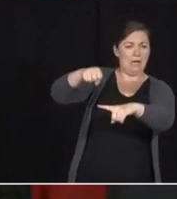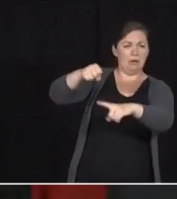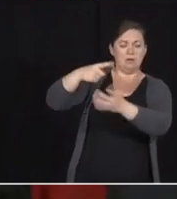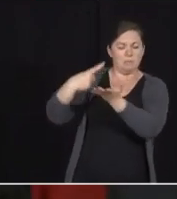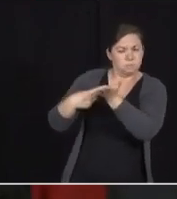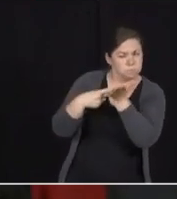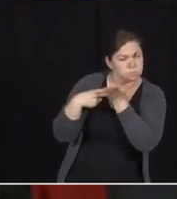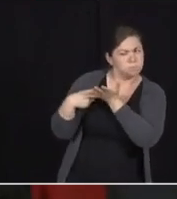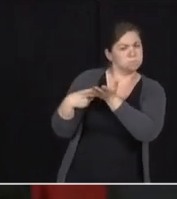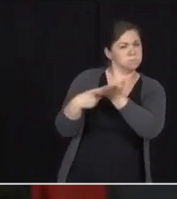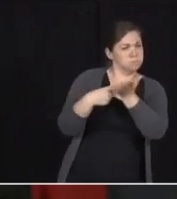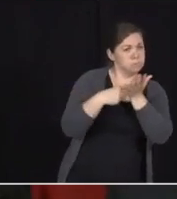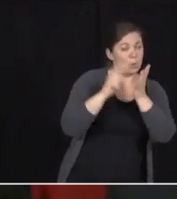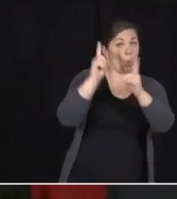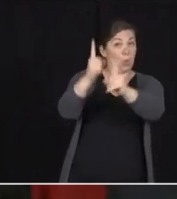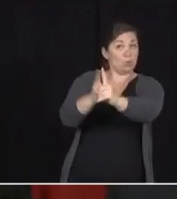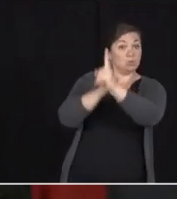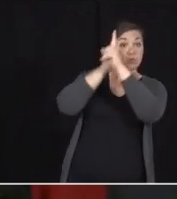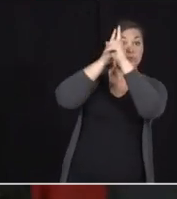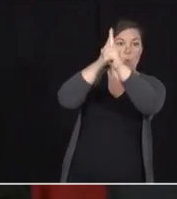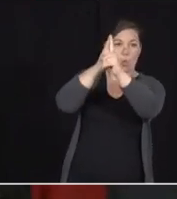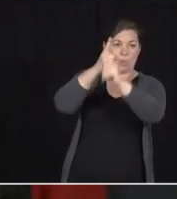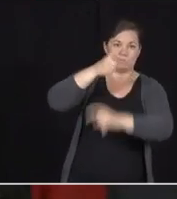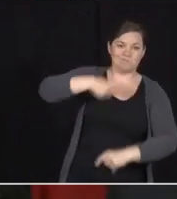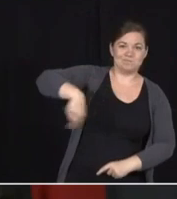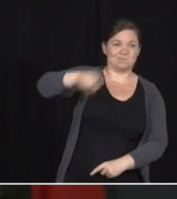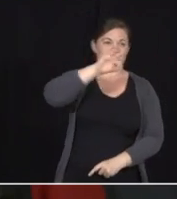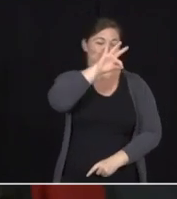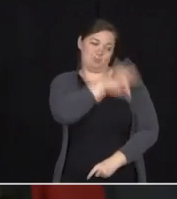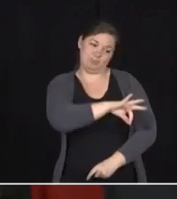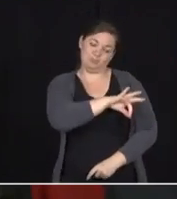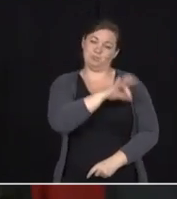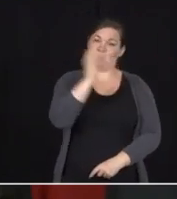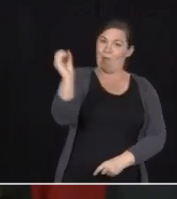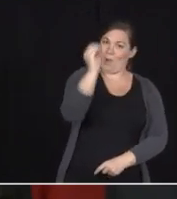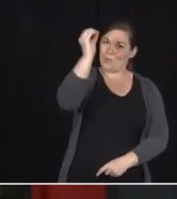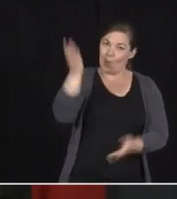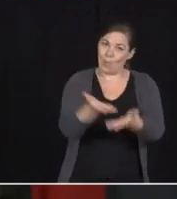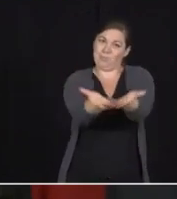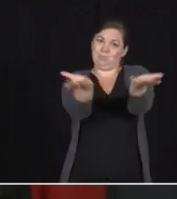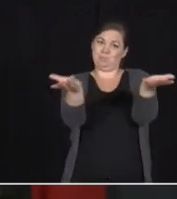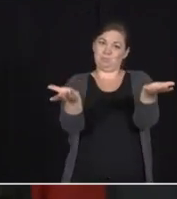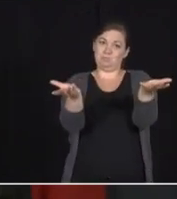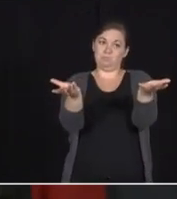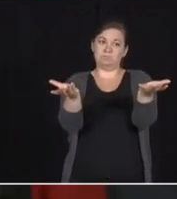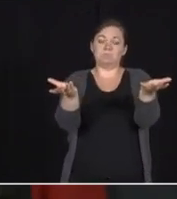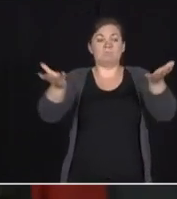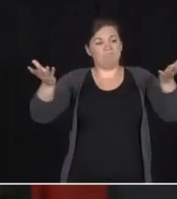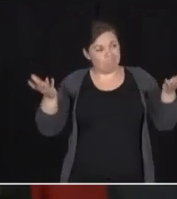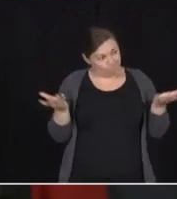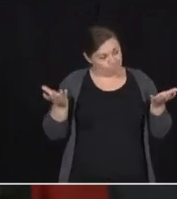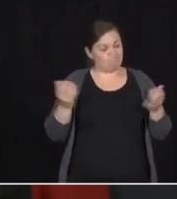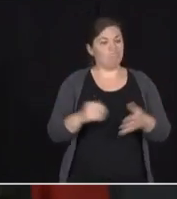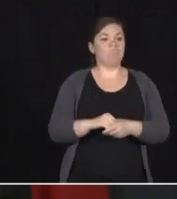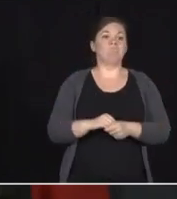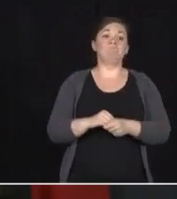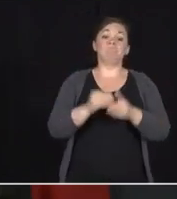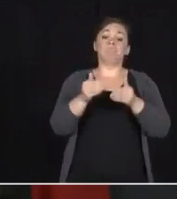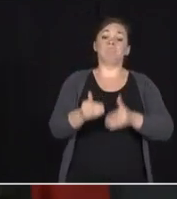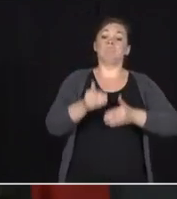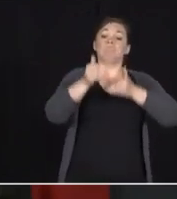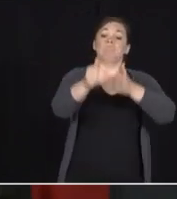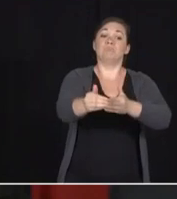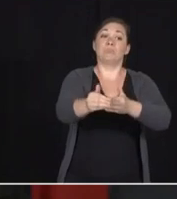betterment of the people of Ontario. And we feel there's the next phase is to go out there and